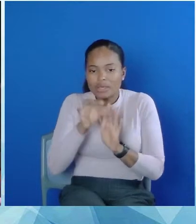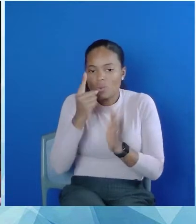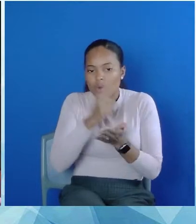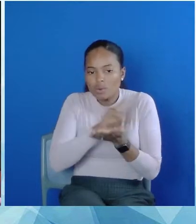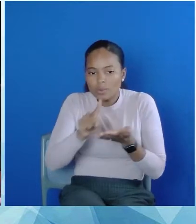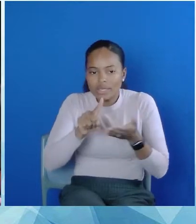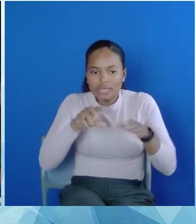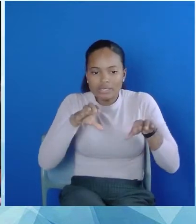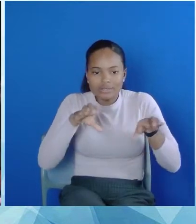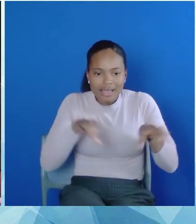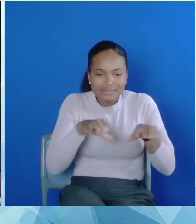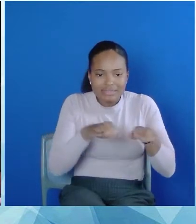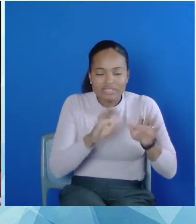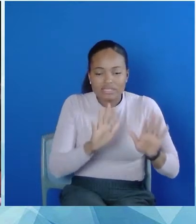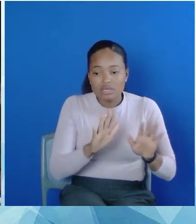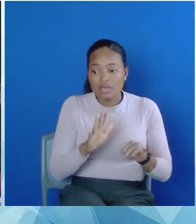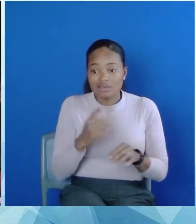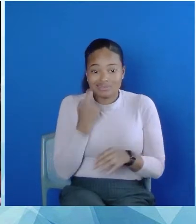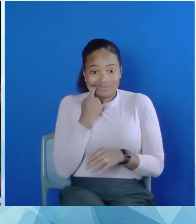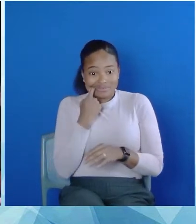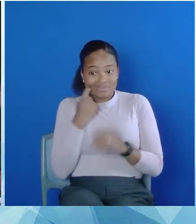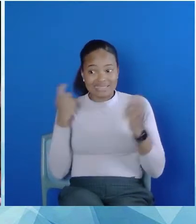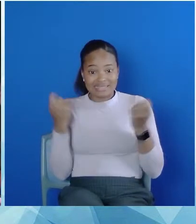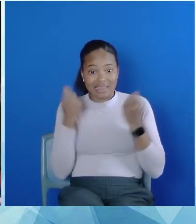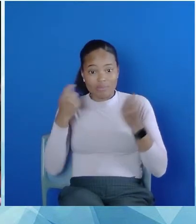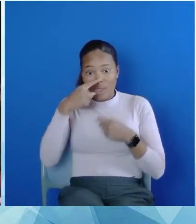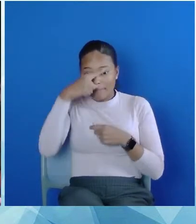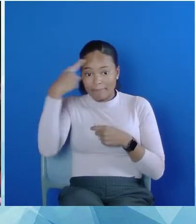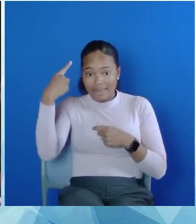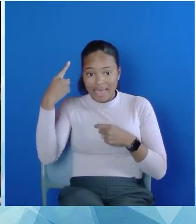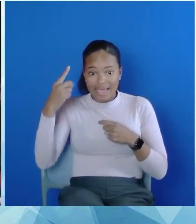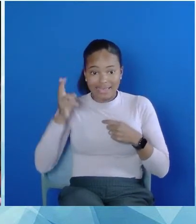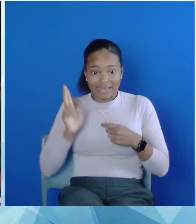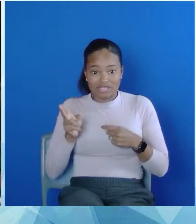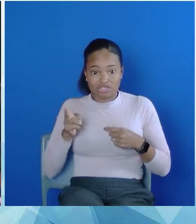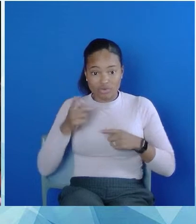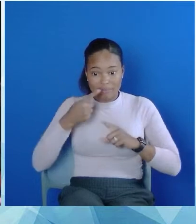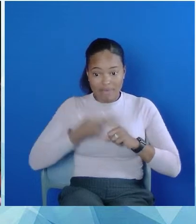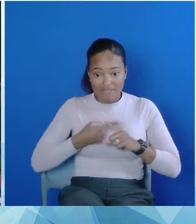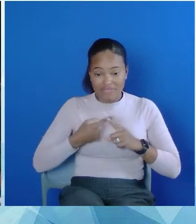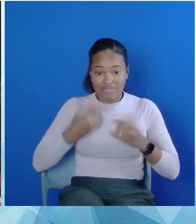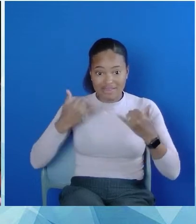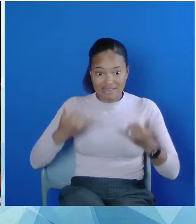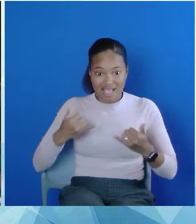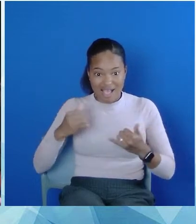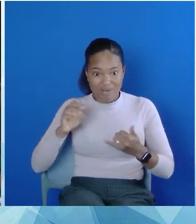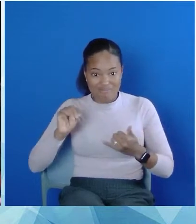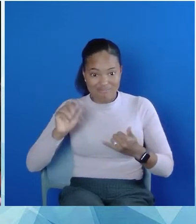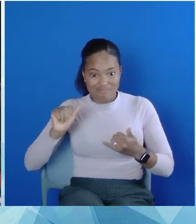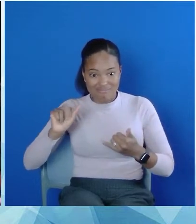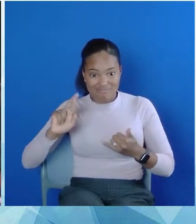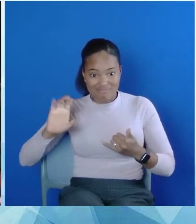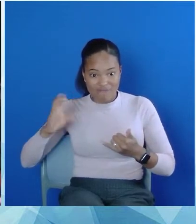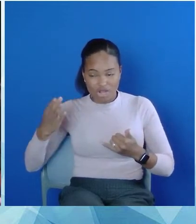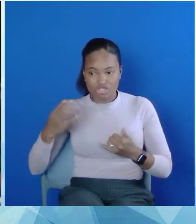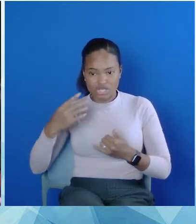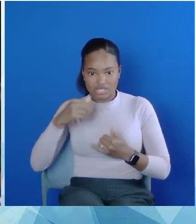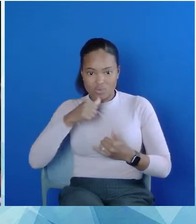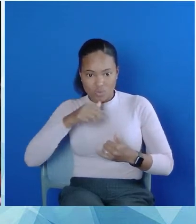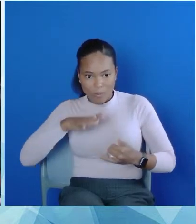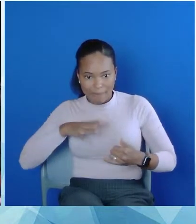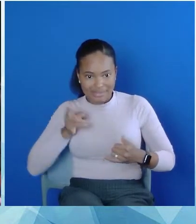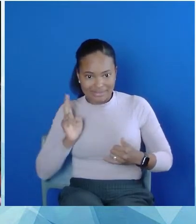But just like we just celebrated Black History Month and now we're in Women's History Month, etc. So Deaf Awareness does have the month of